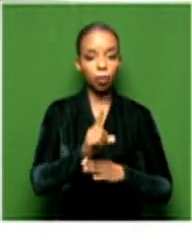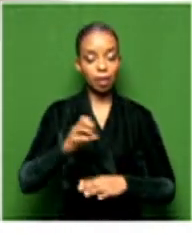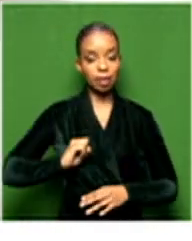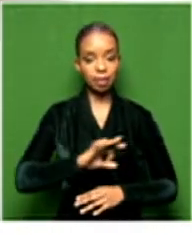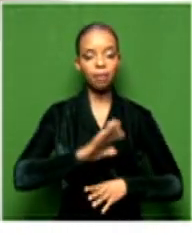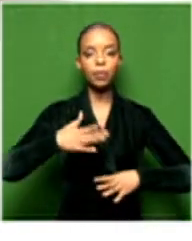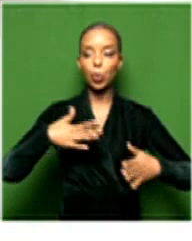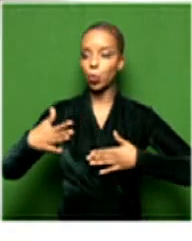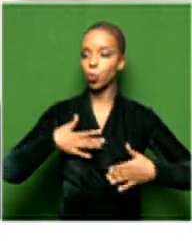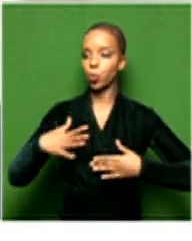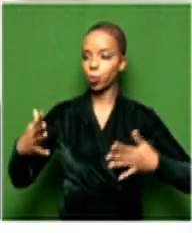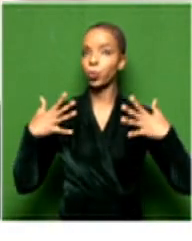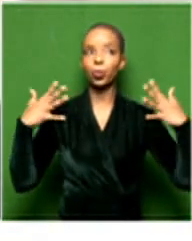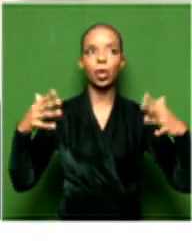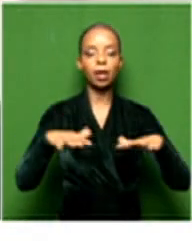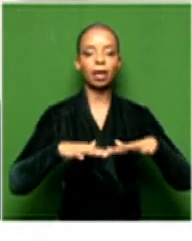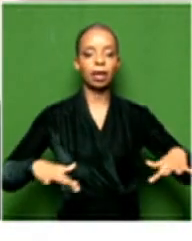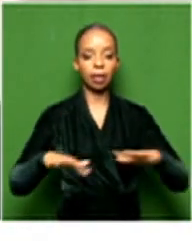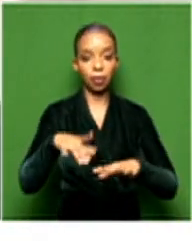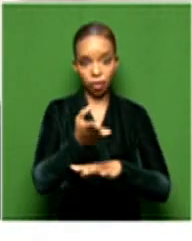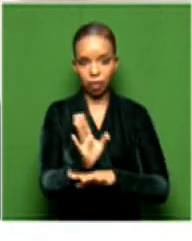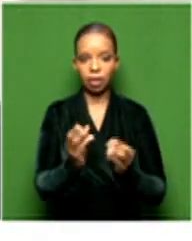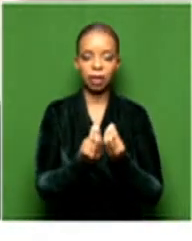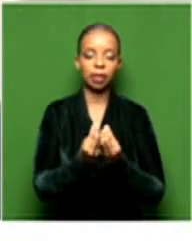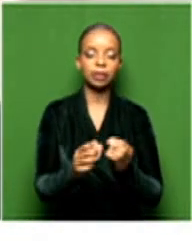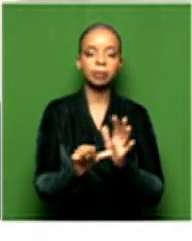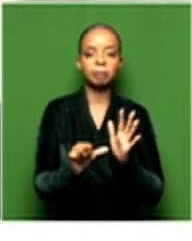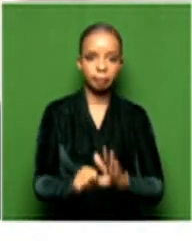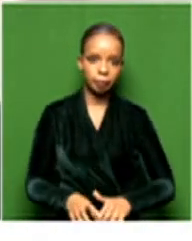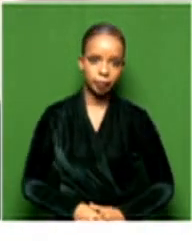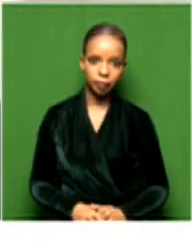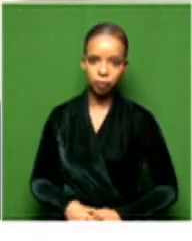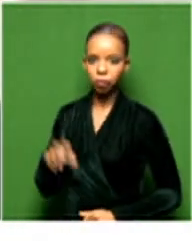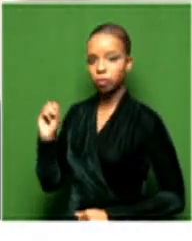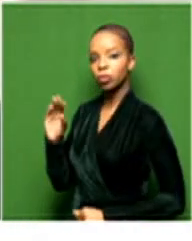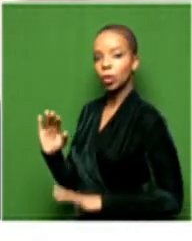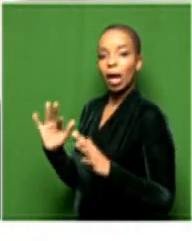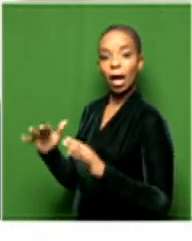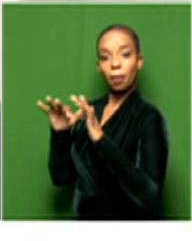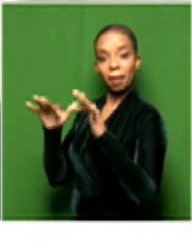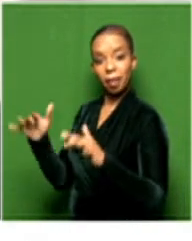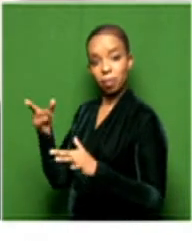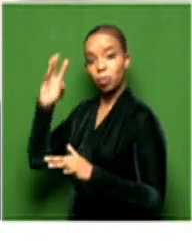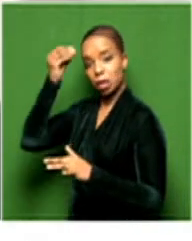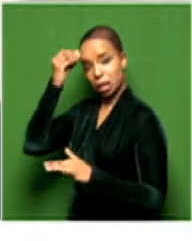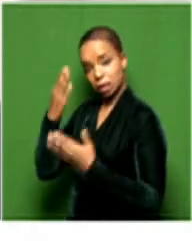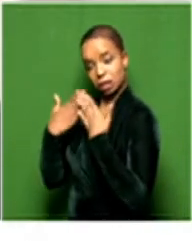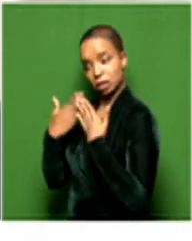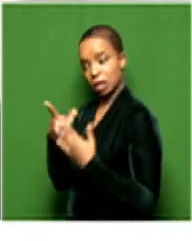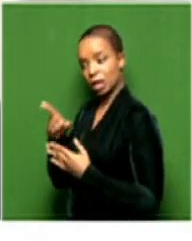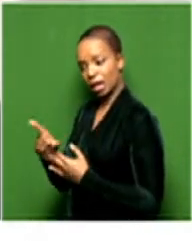for. So how can people that are interested in pursuing this career or speciality begin with their qualifications?